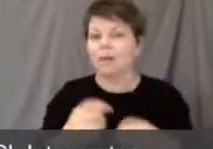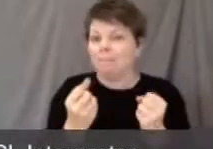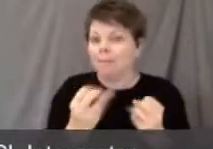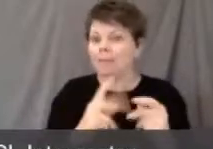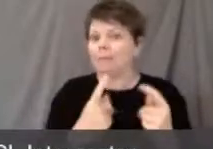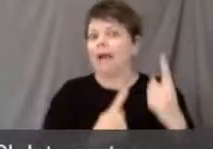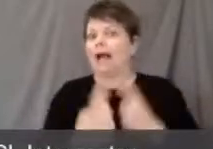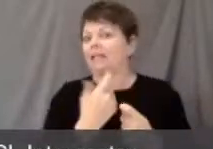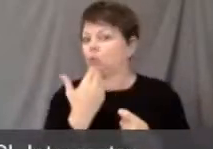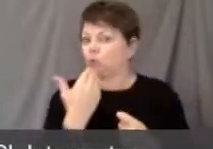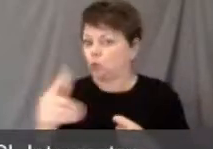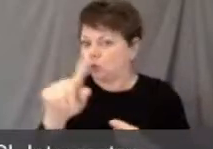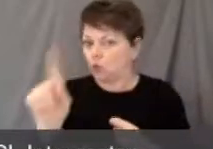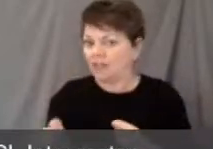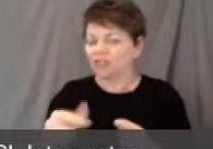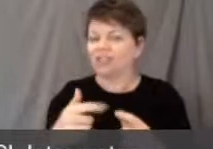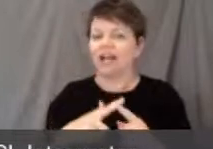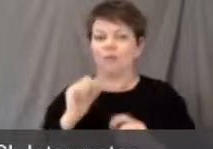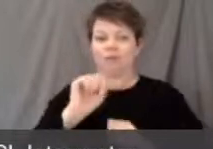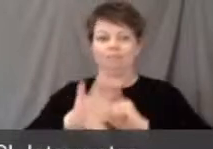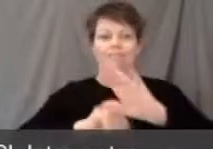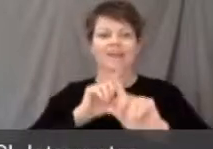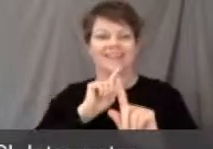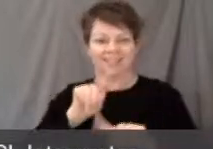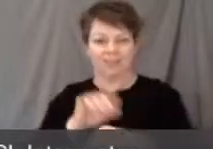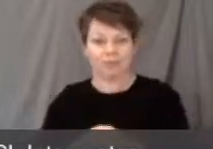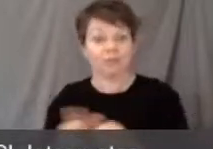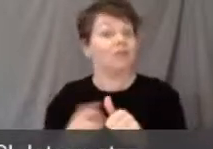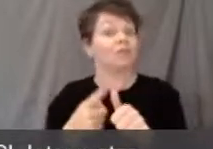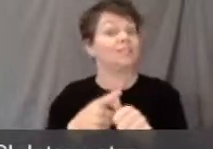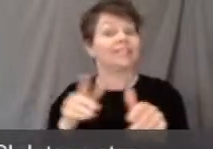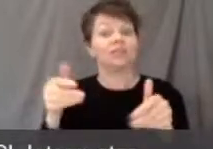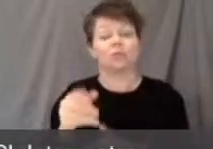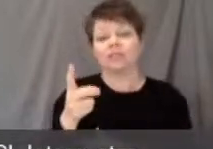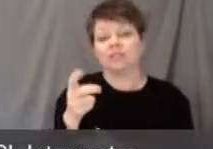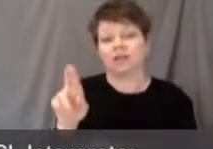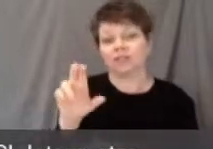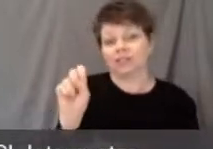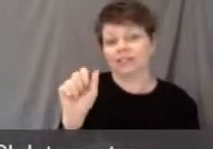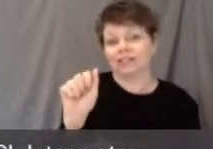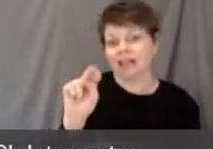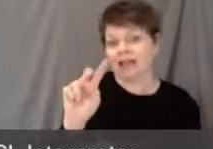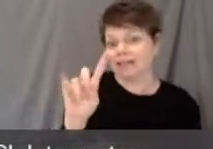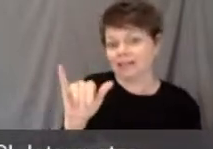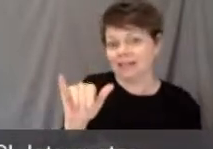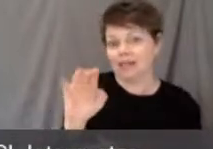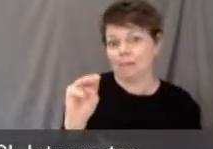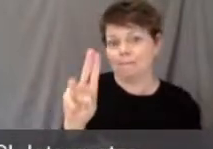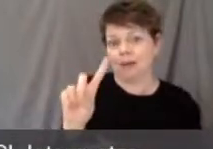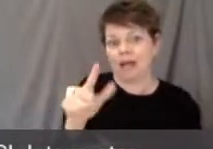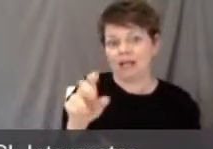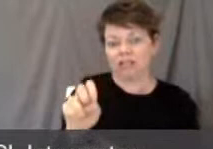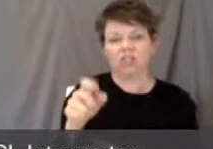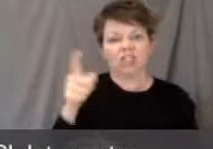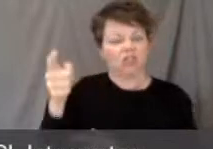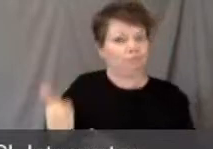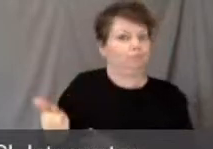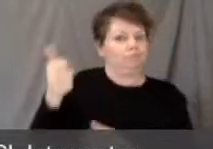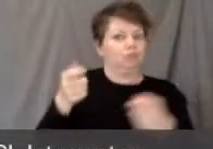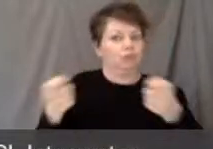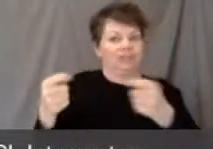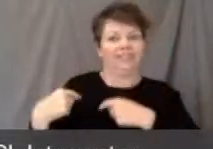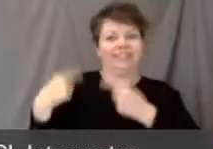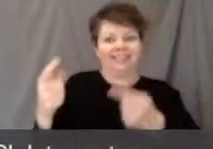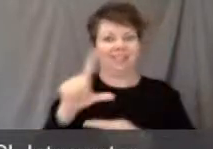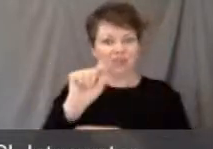way. So I want to introduce you Dr. Sandy Mudge. Dr. Mudge has been the medical director at Central District Health since